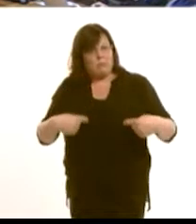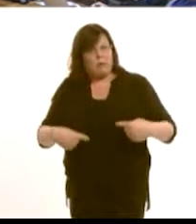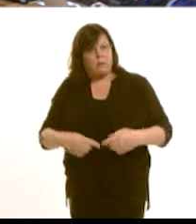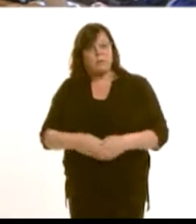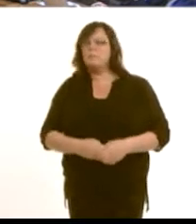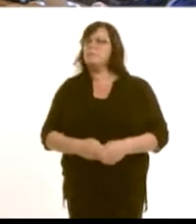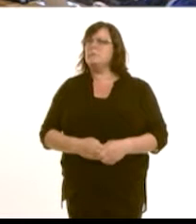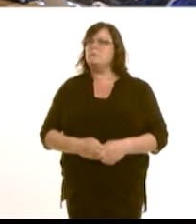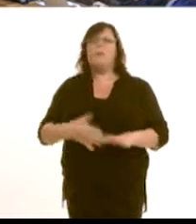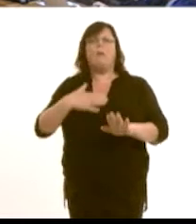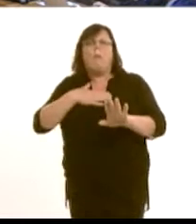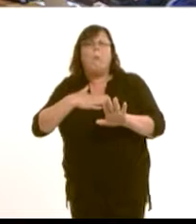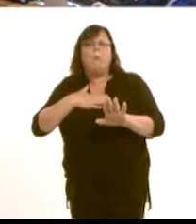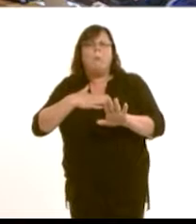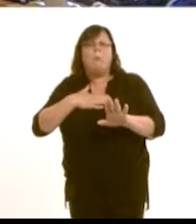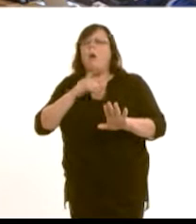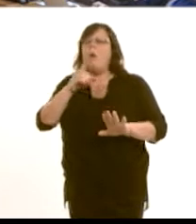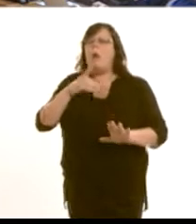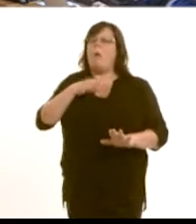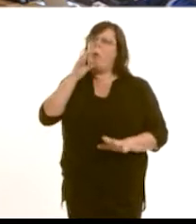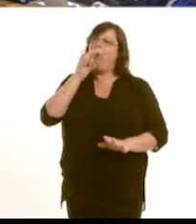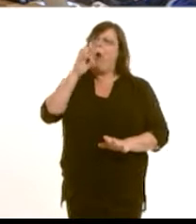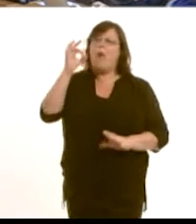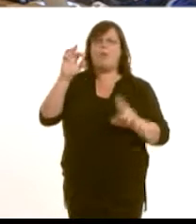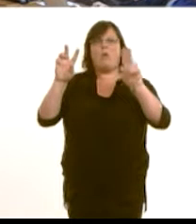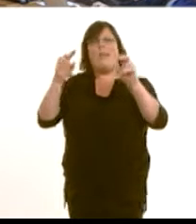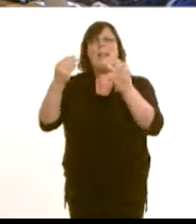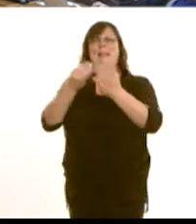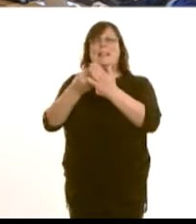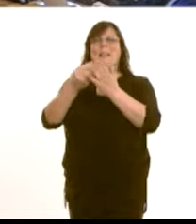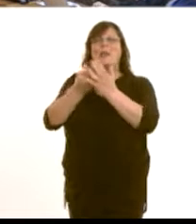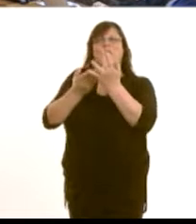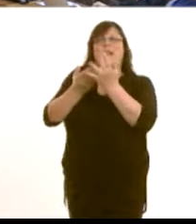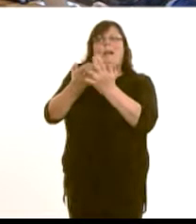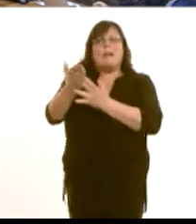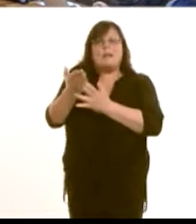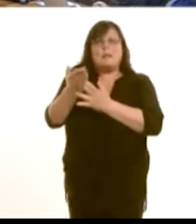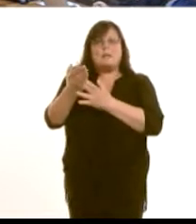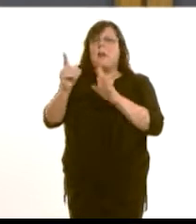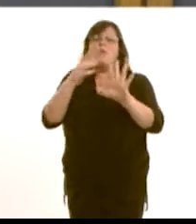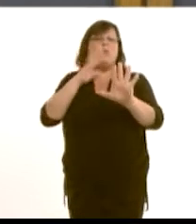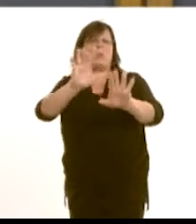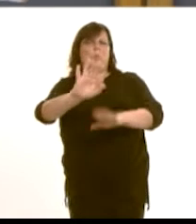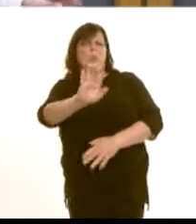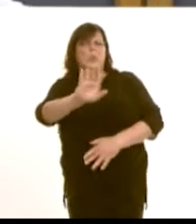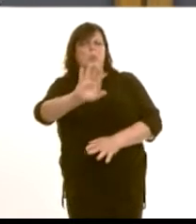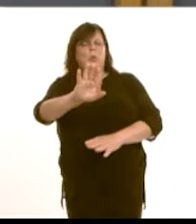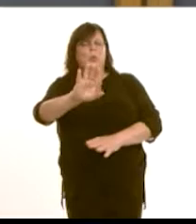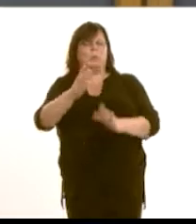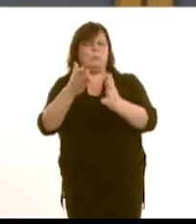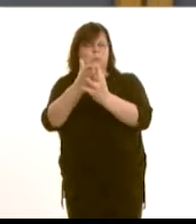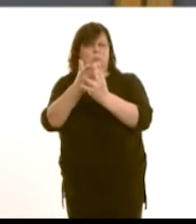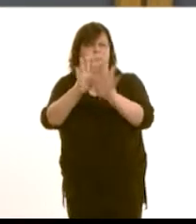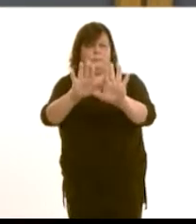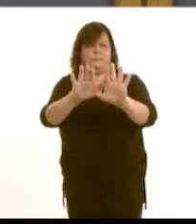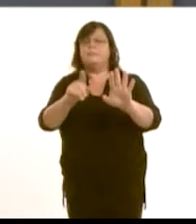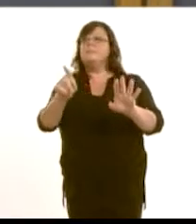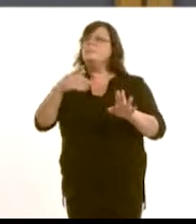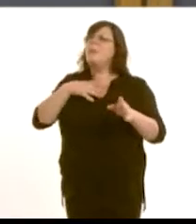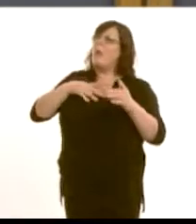Well, I submit the question about cash for access to Welsh ministers. It wasn't allowed to put. So the one is on the record. But